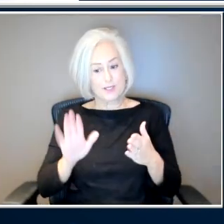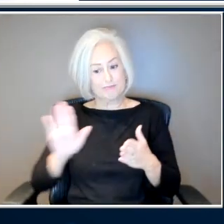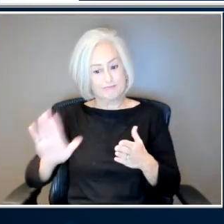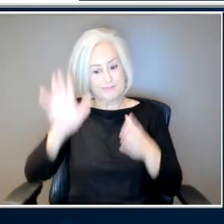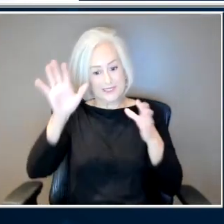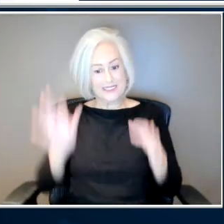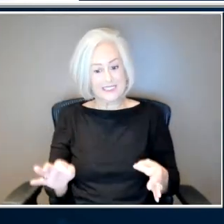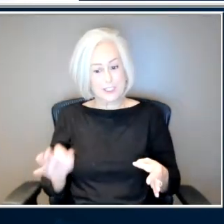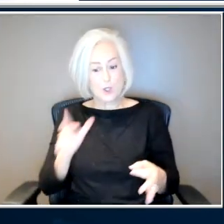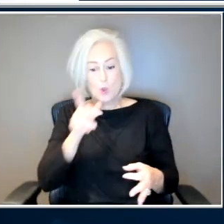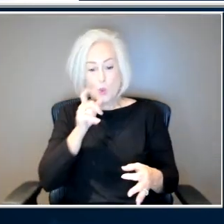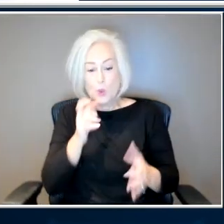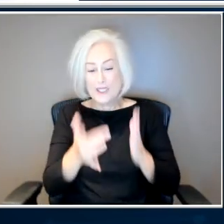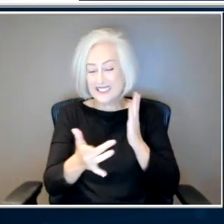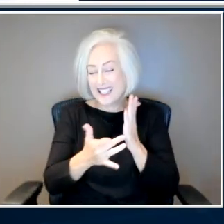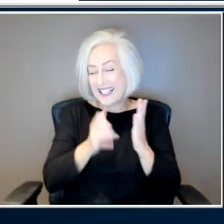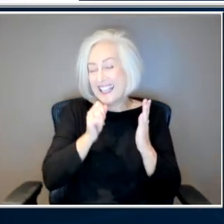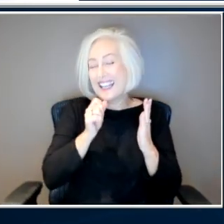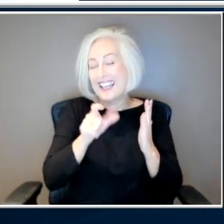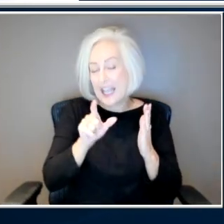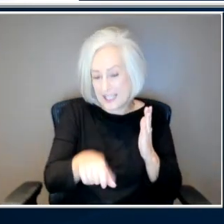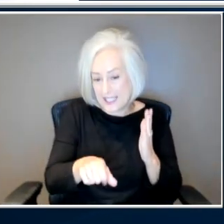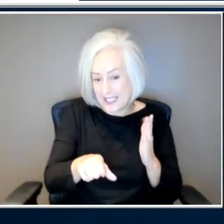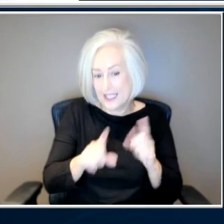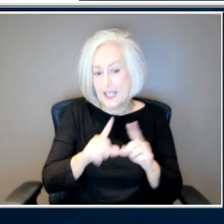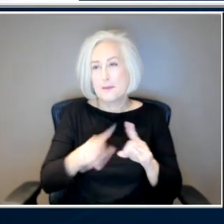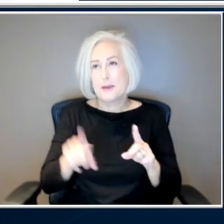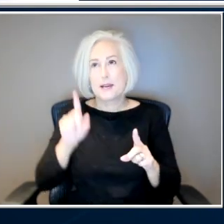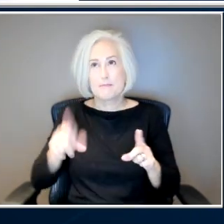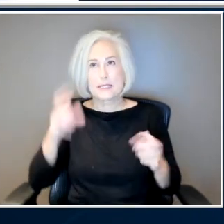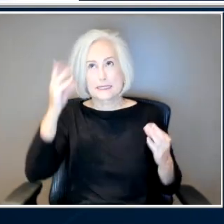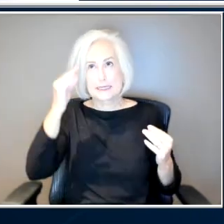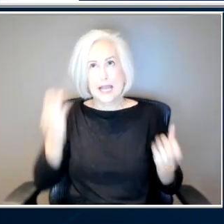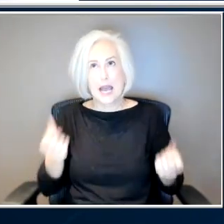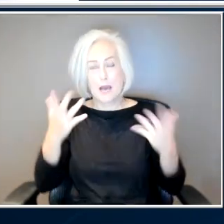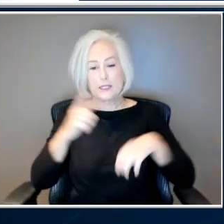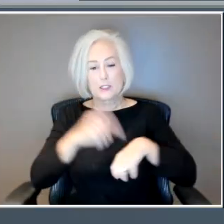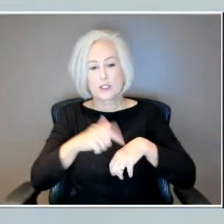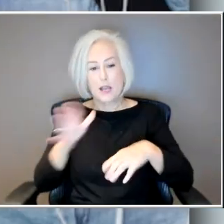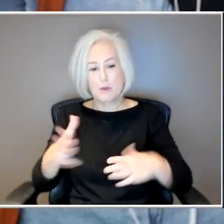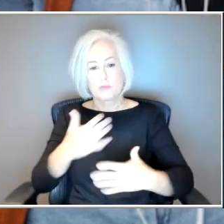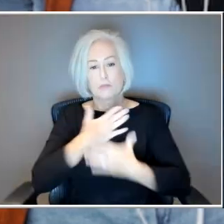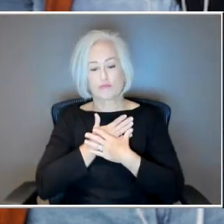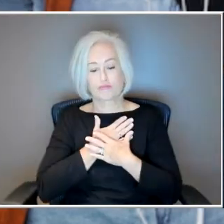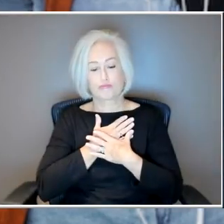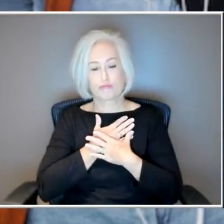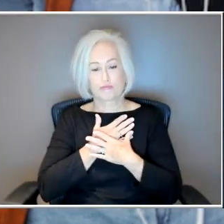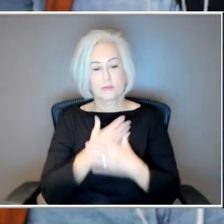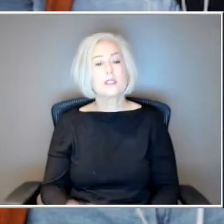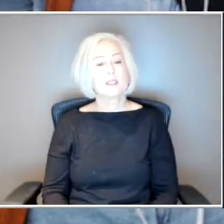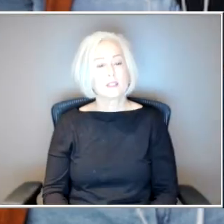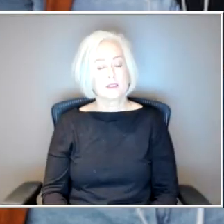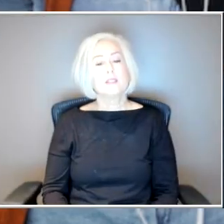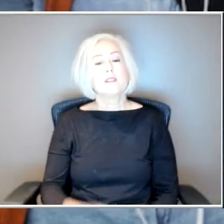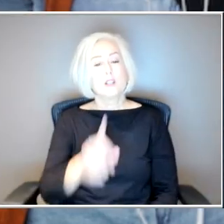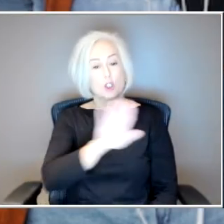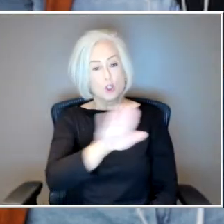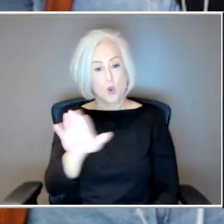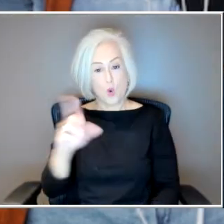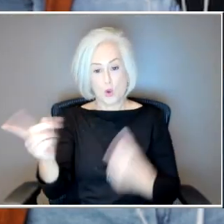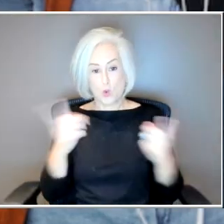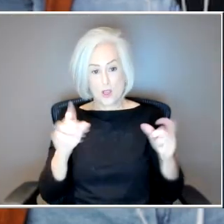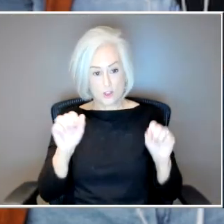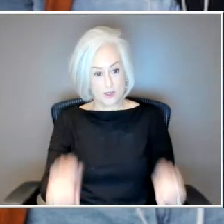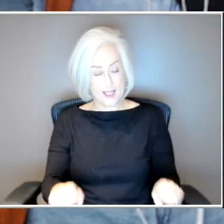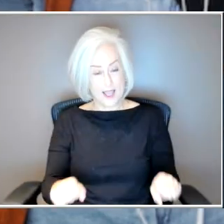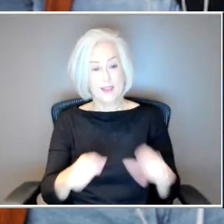it, needing to take in consideration their downtime. So good thing to point out. Be sure to ask your questions. You can use the chat on YouTube or Facebook. You can email the